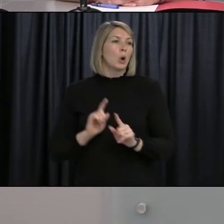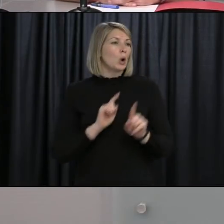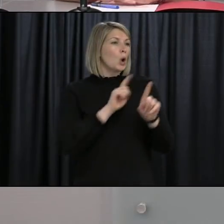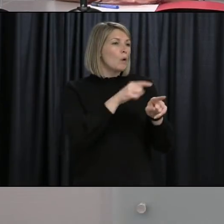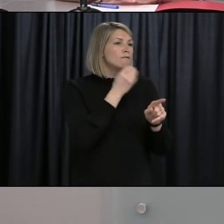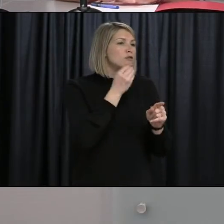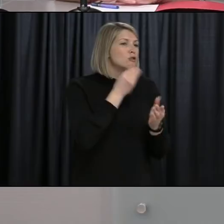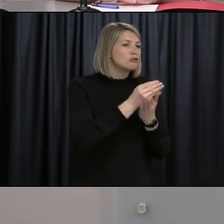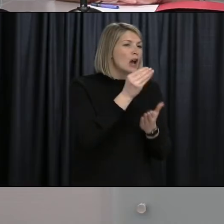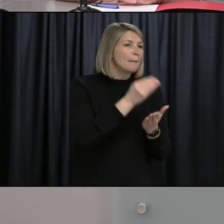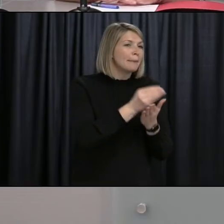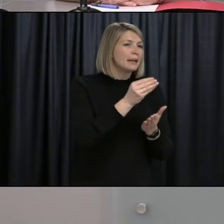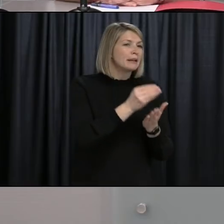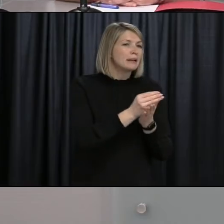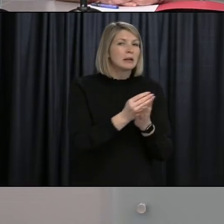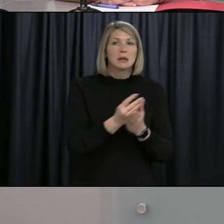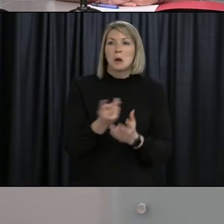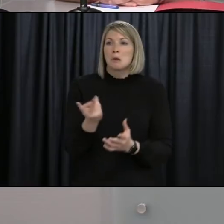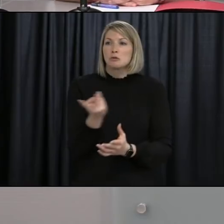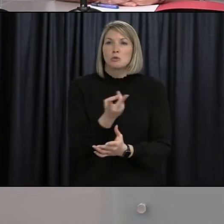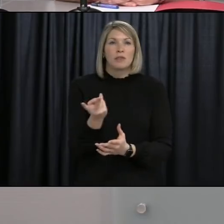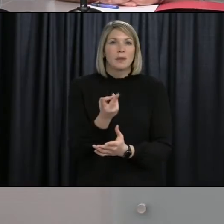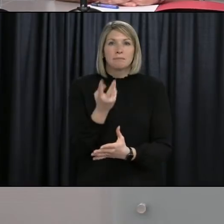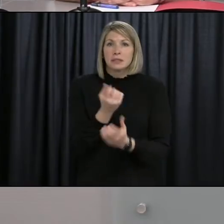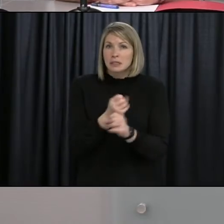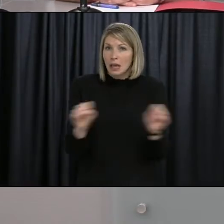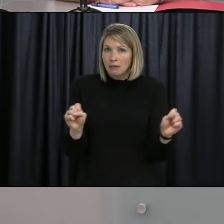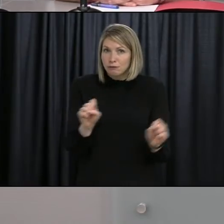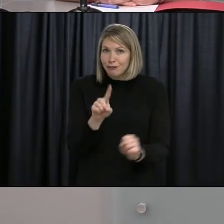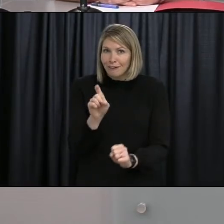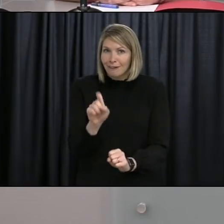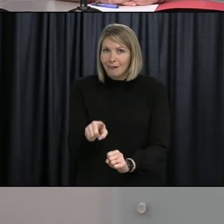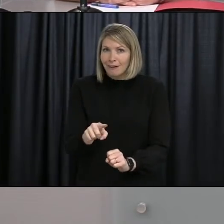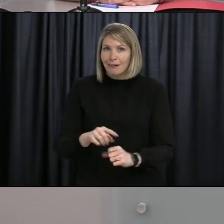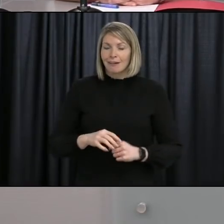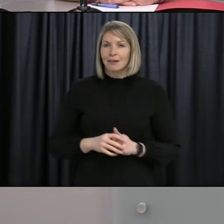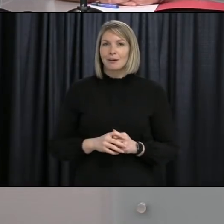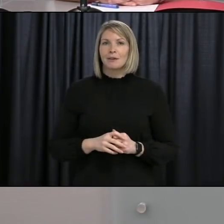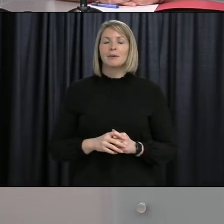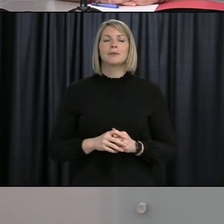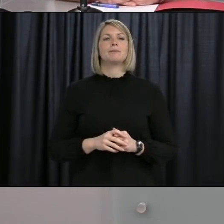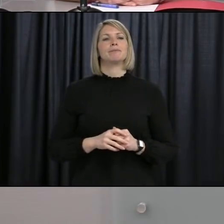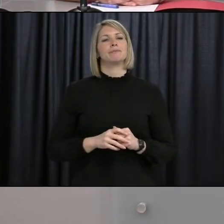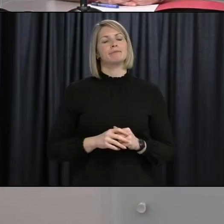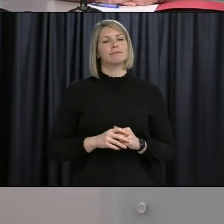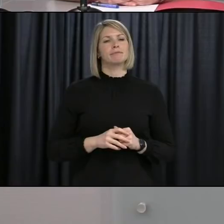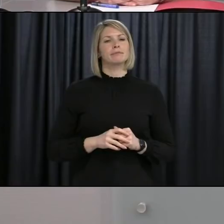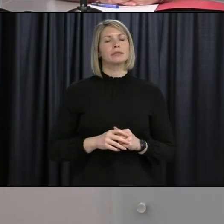I mean, we could probably all answer that, but yeah. I mean, at this point, you know,